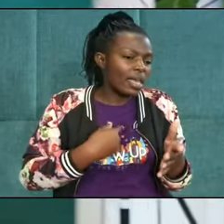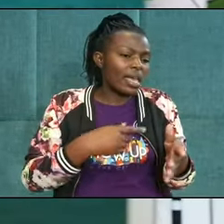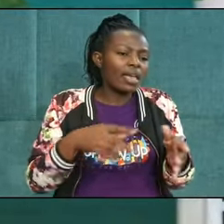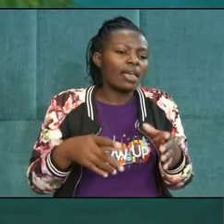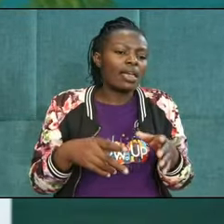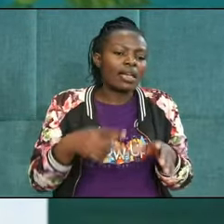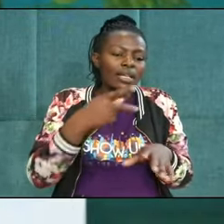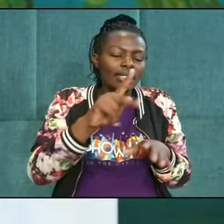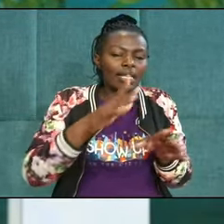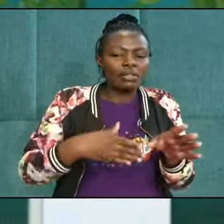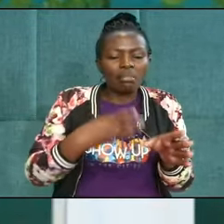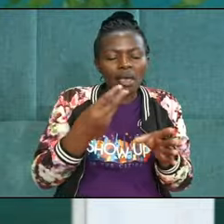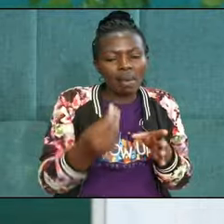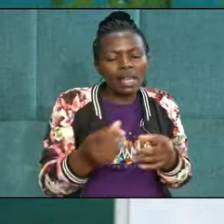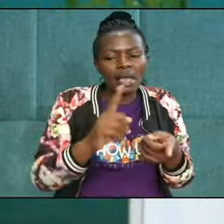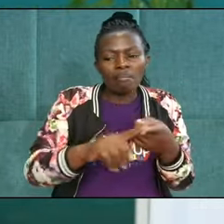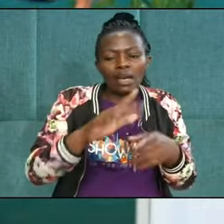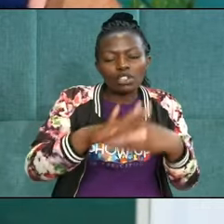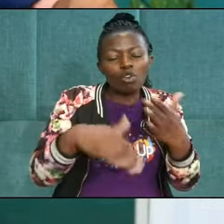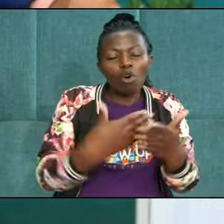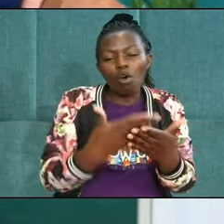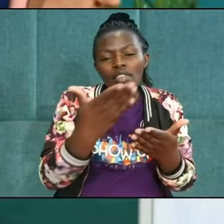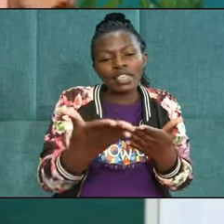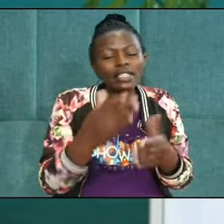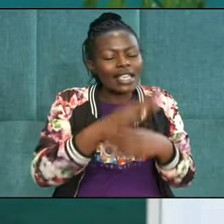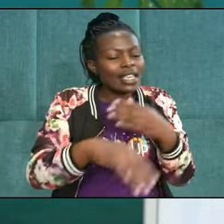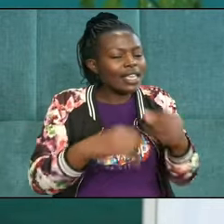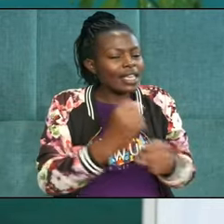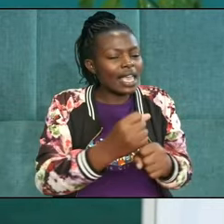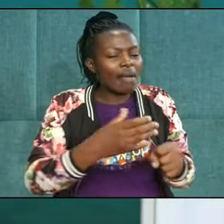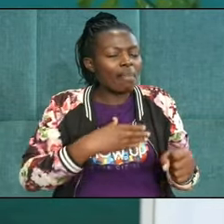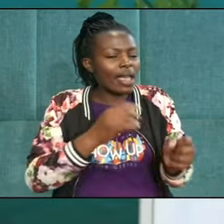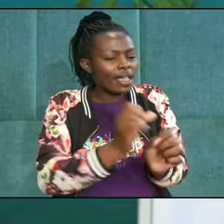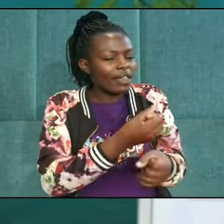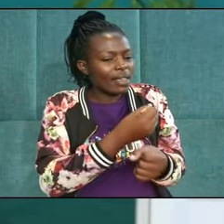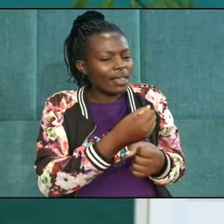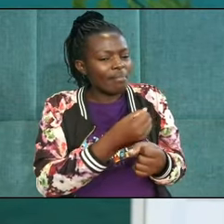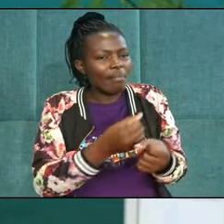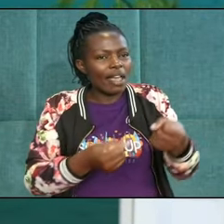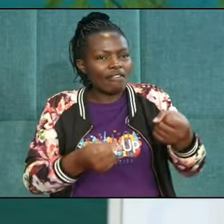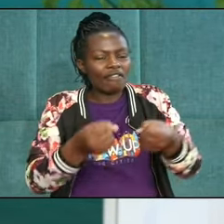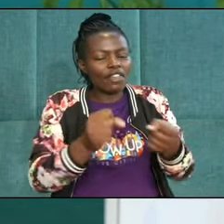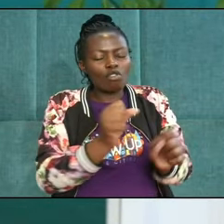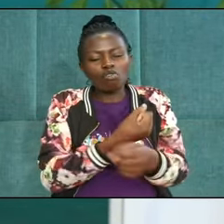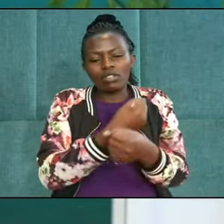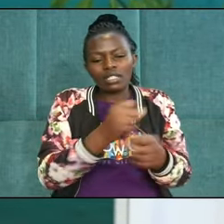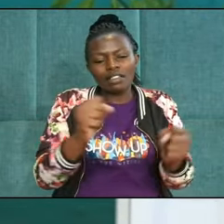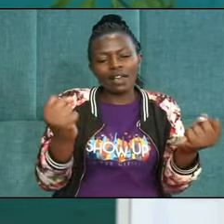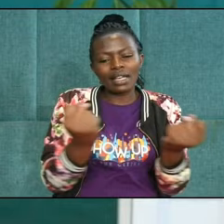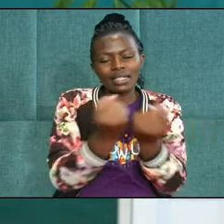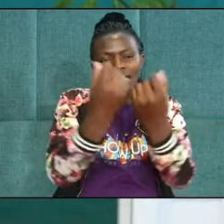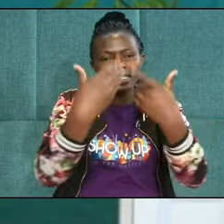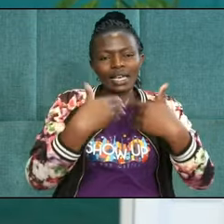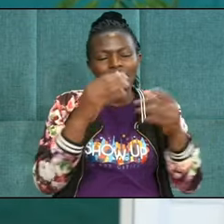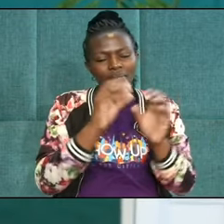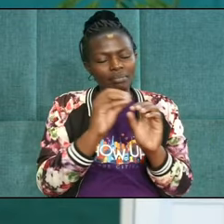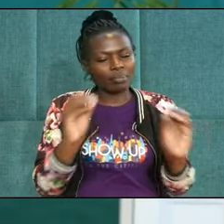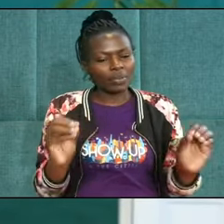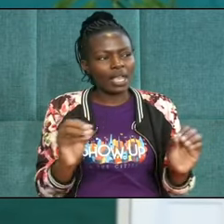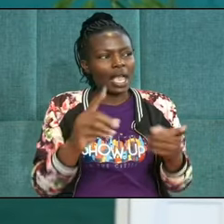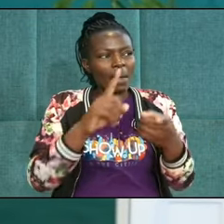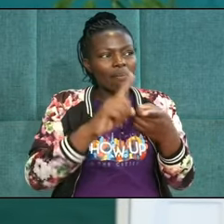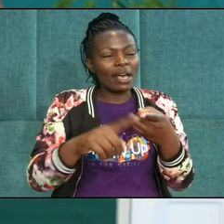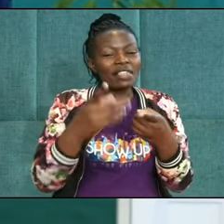my car was not involved in an accident, so I have come back for my money. Is that way it work? It does not work that way. So when